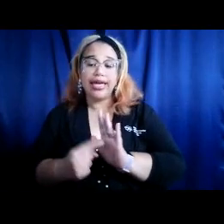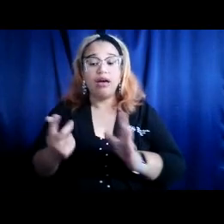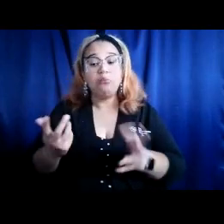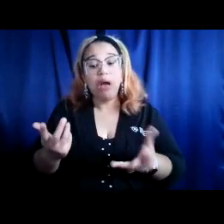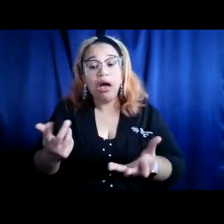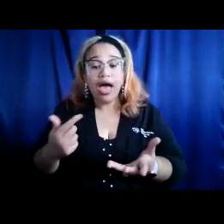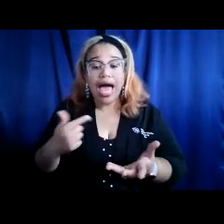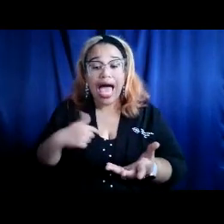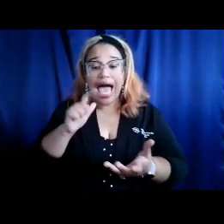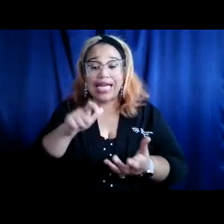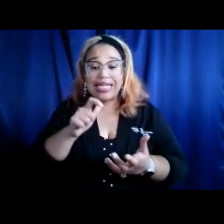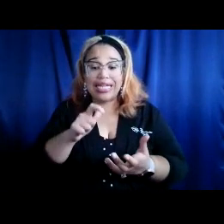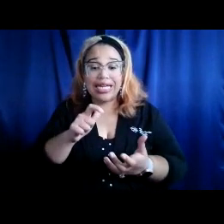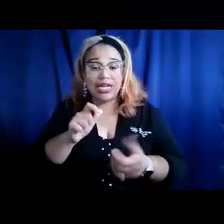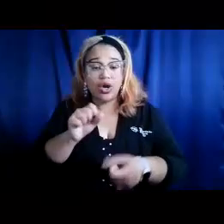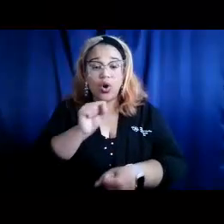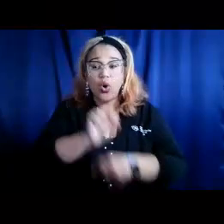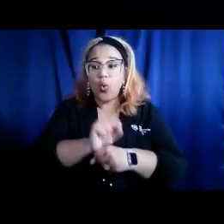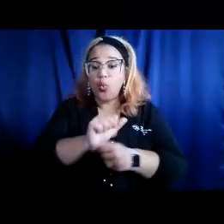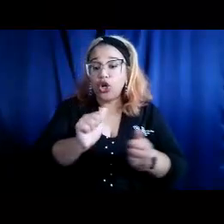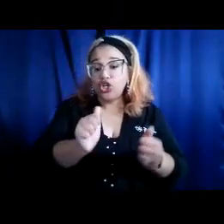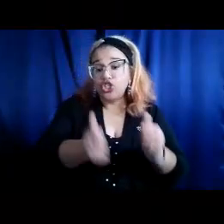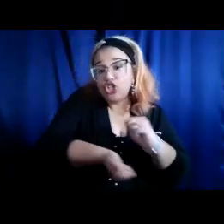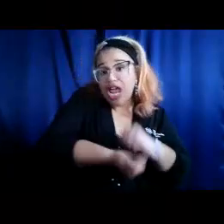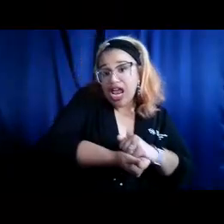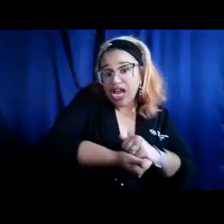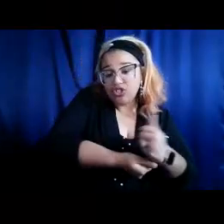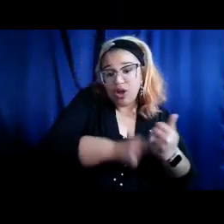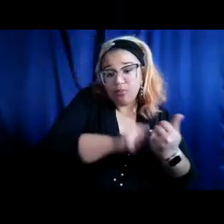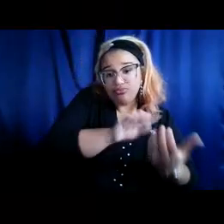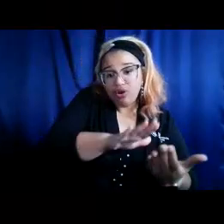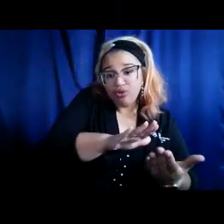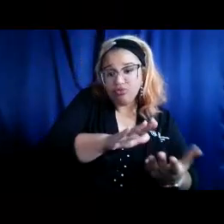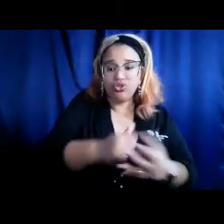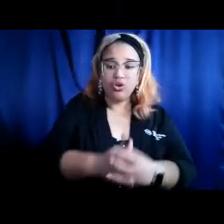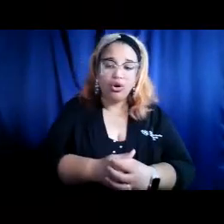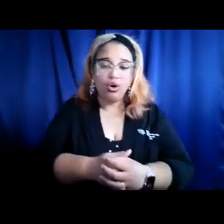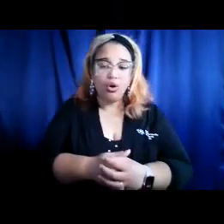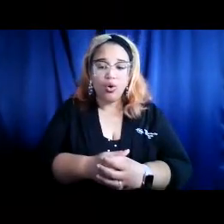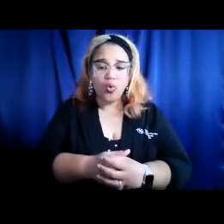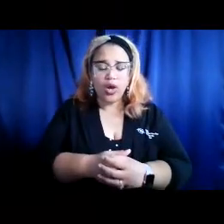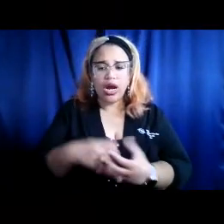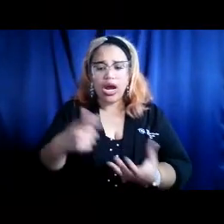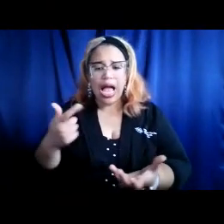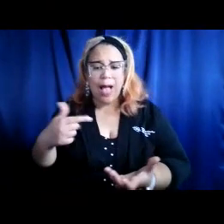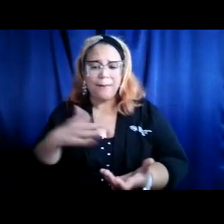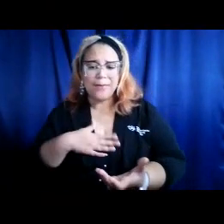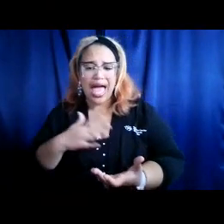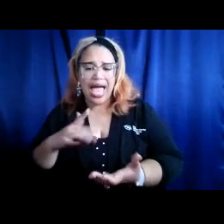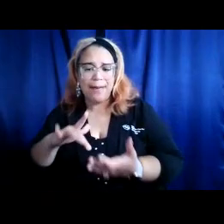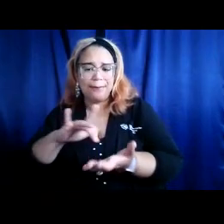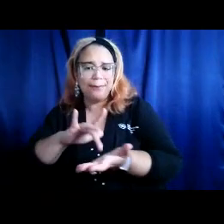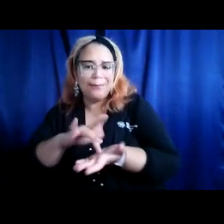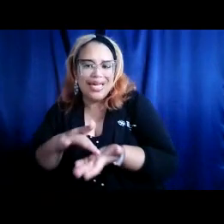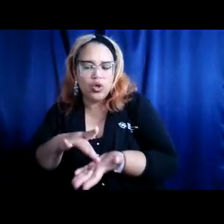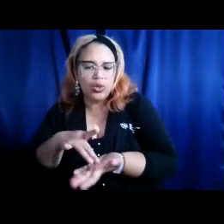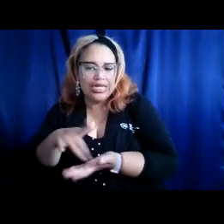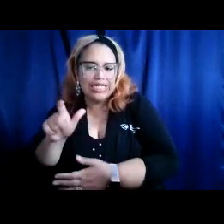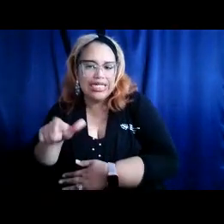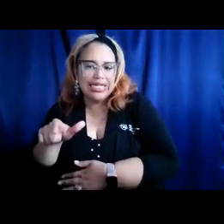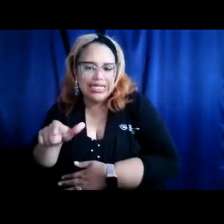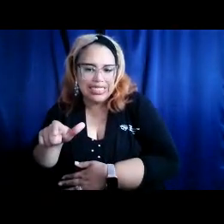HR to begin that process and maintain confidentiality throughout. And if it's unclear whether the employee is requesting